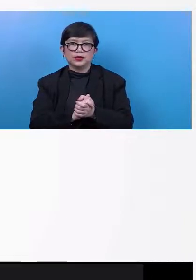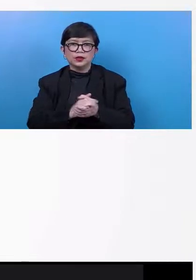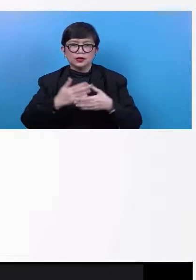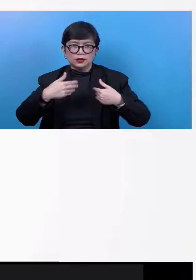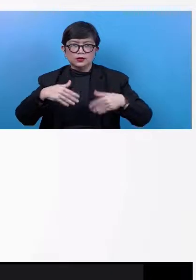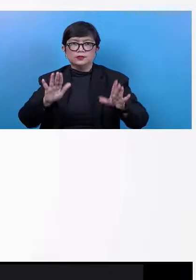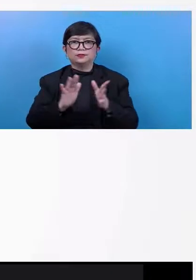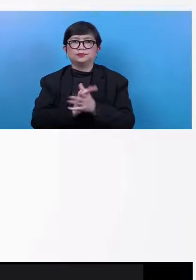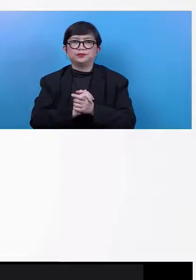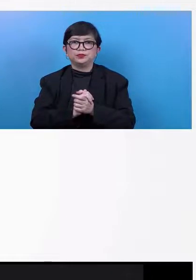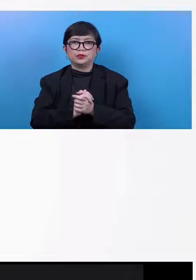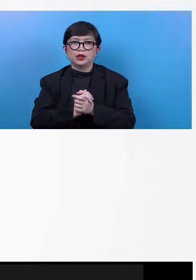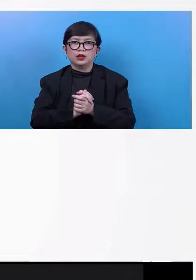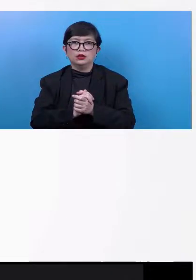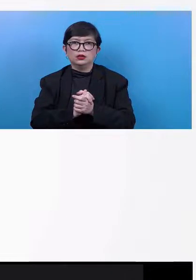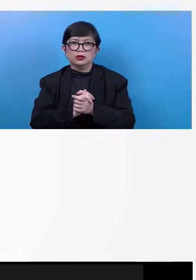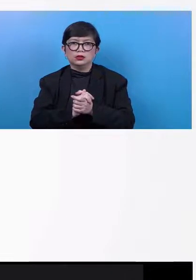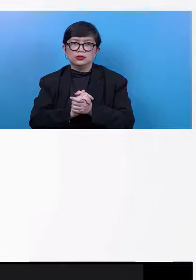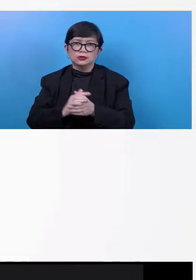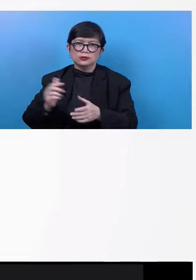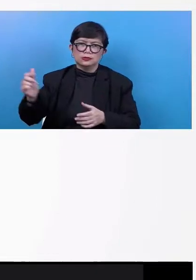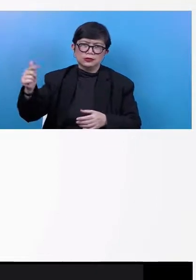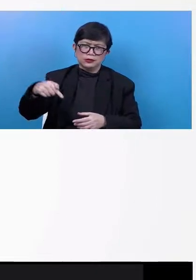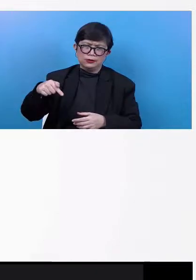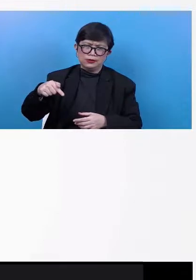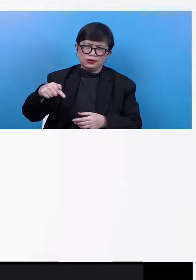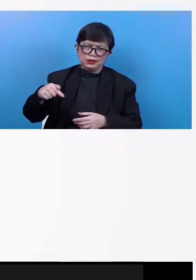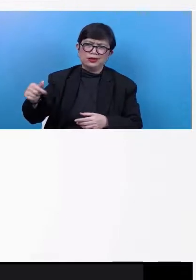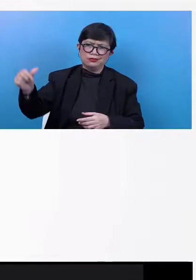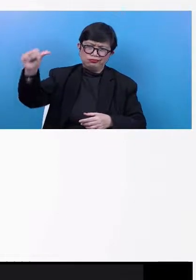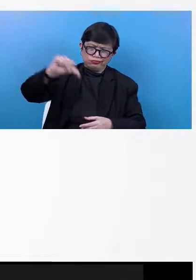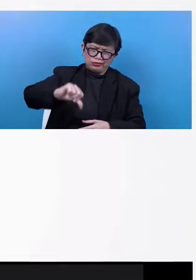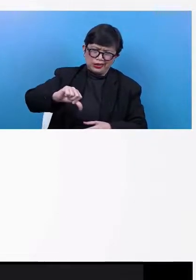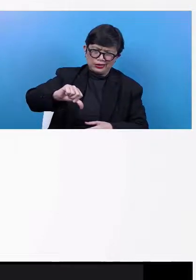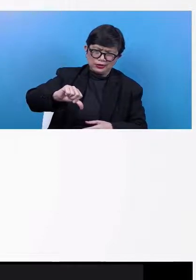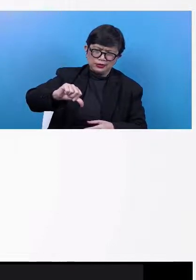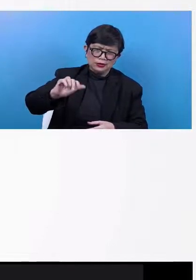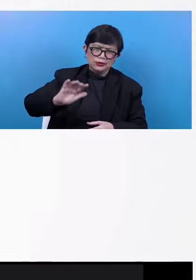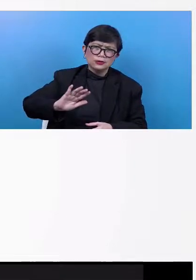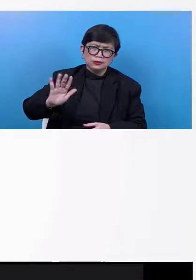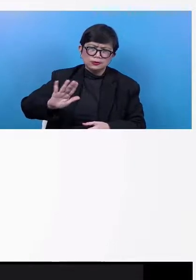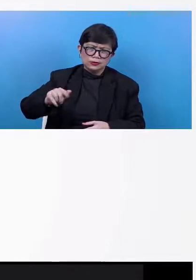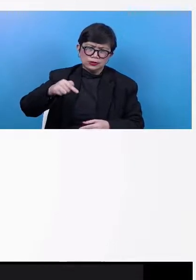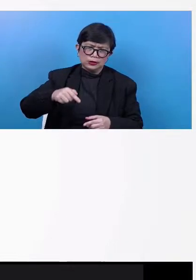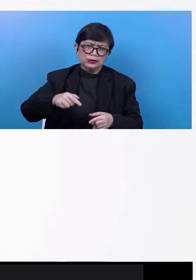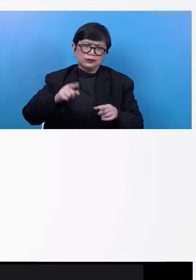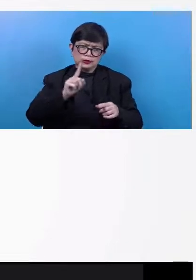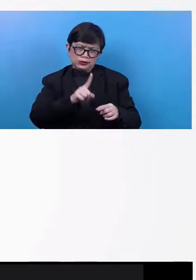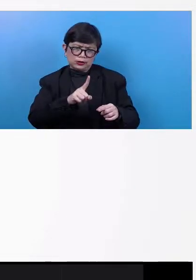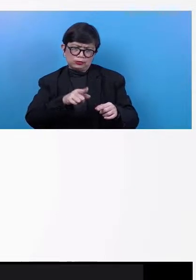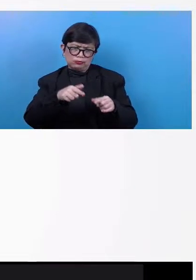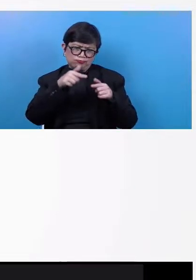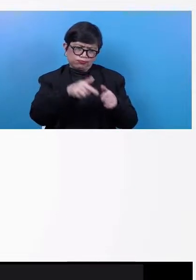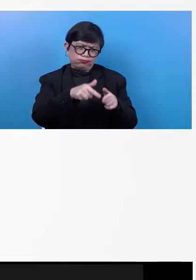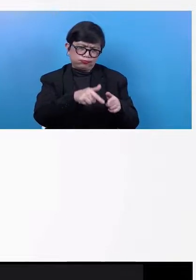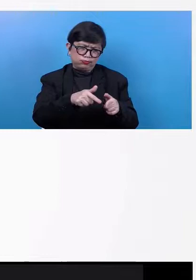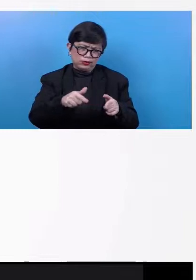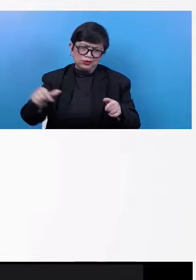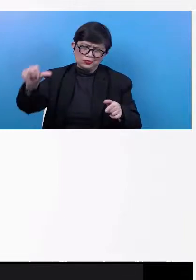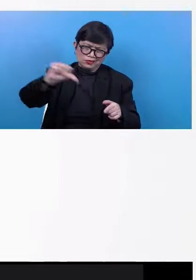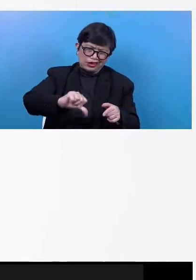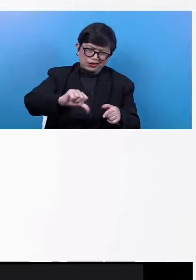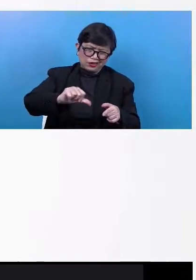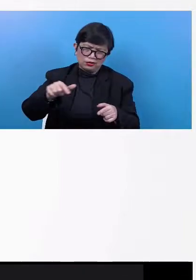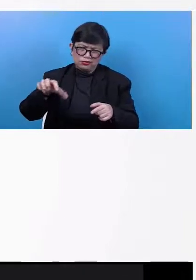cascading failure. If one component of a system is disrupted, how does that percolate into others? For example, for the Port of Los Angeles, which